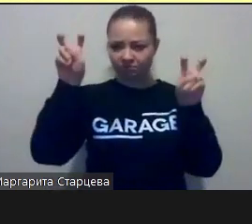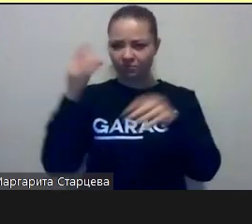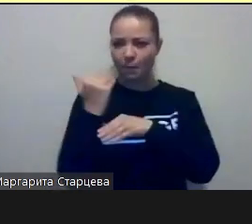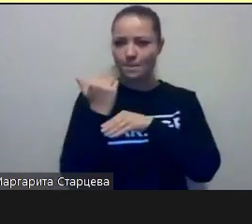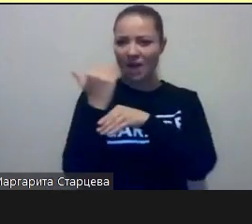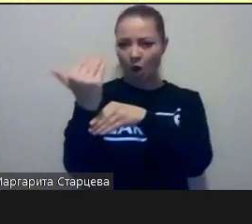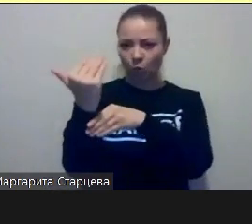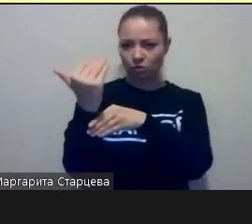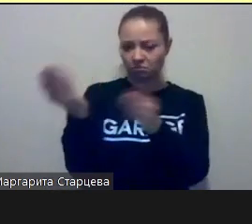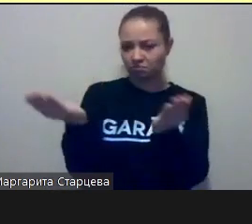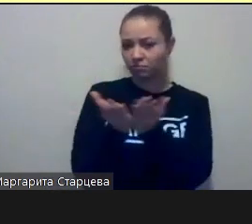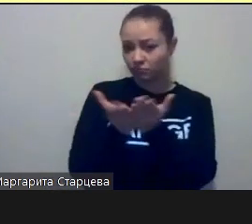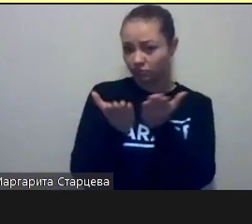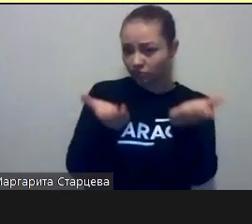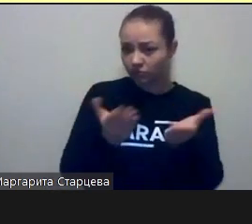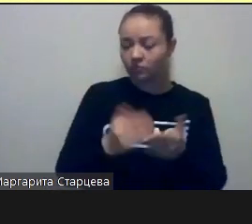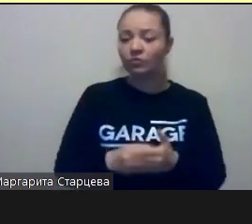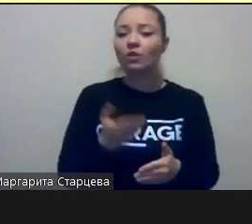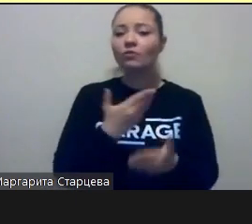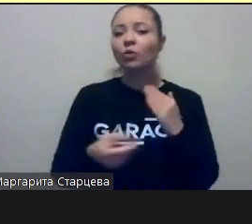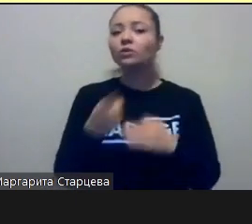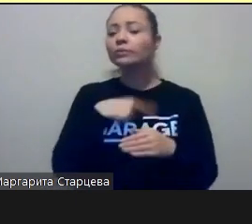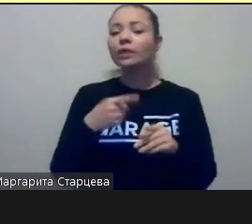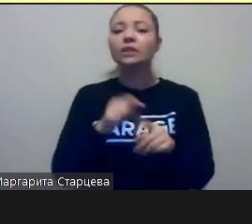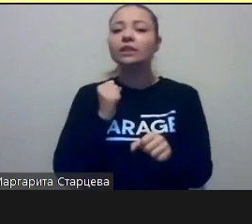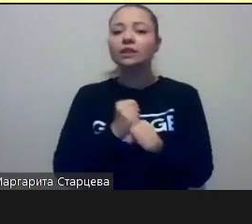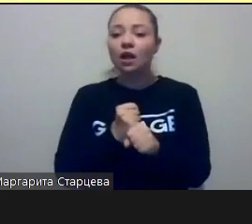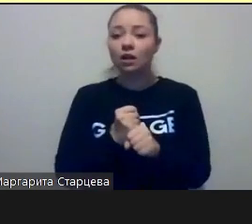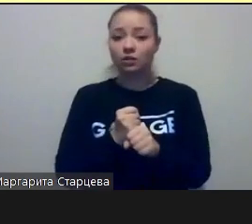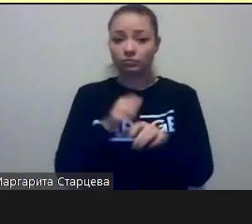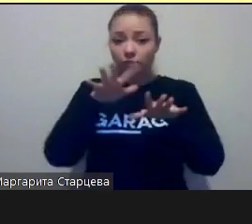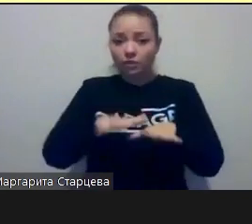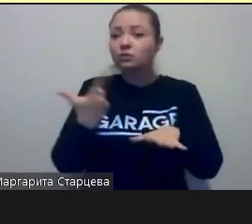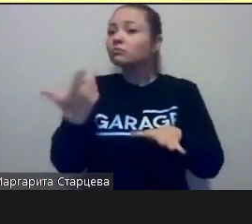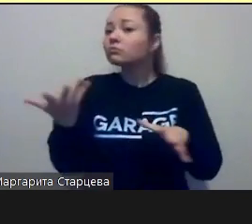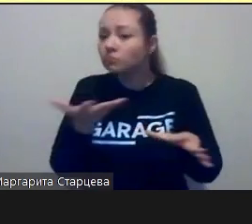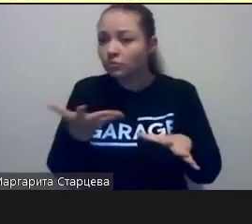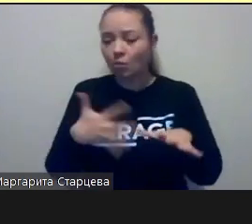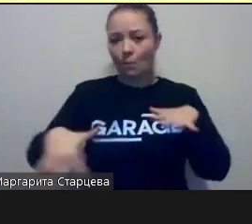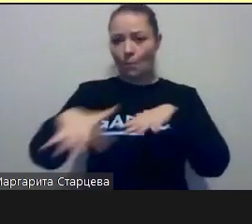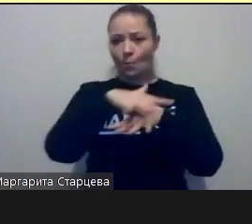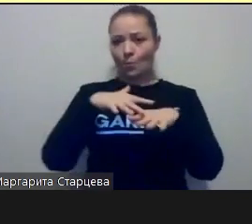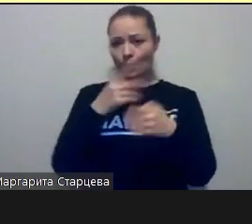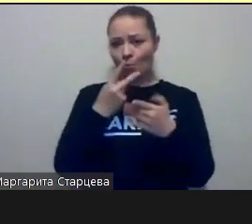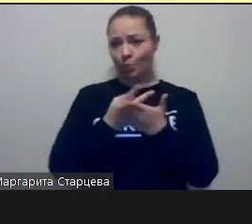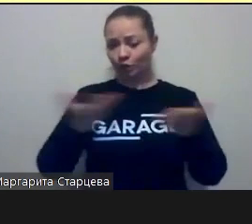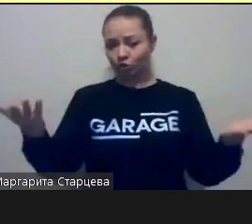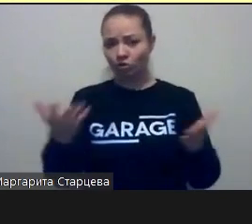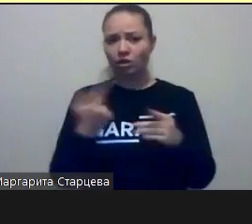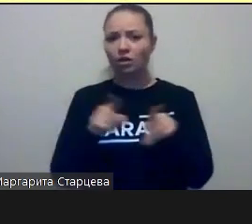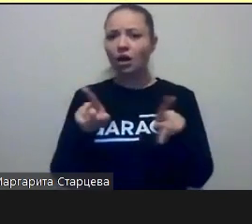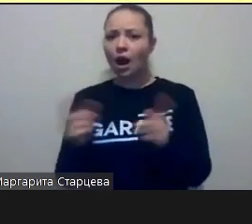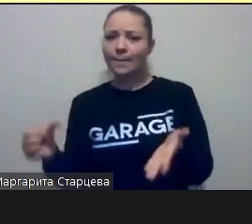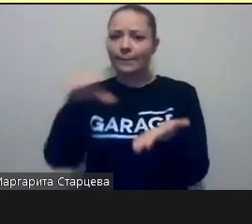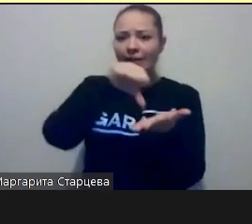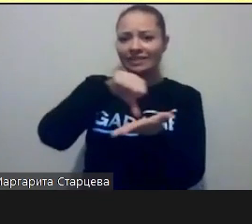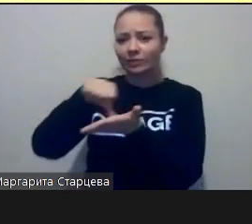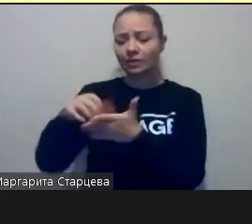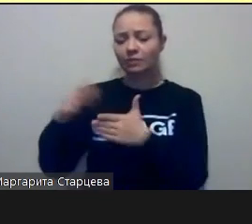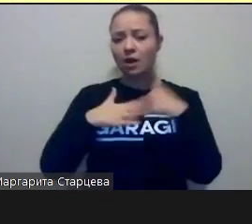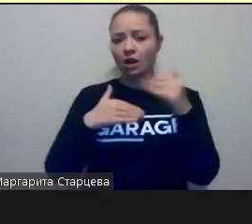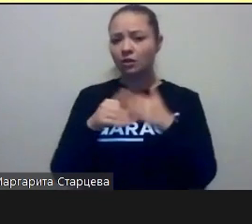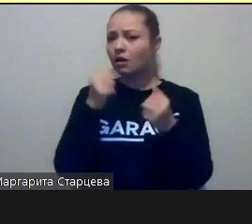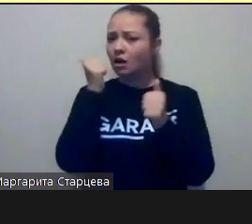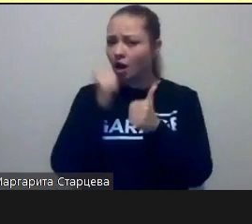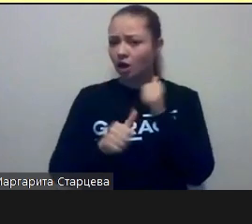inside, outside. It's really like something quite participative where everybody contributes something. And then it formed these very big